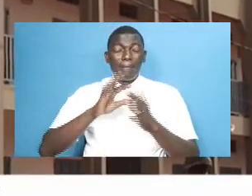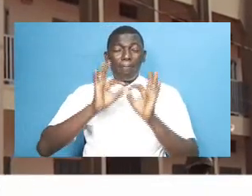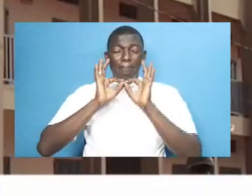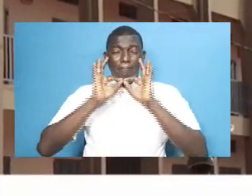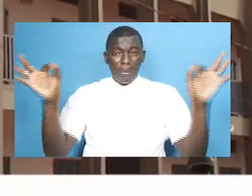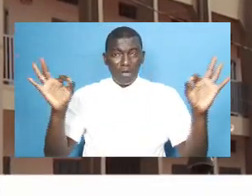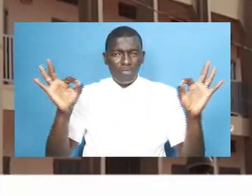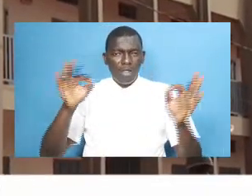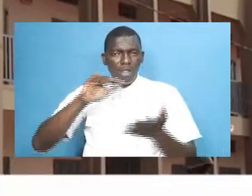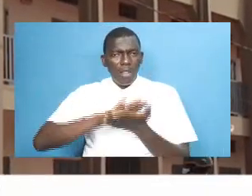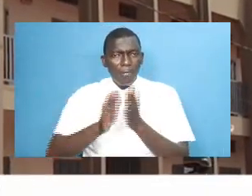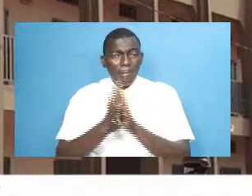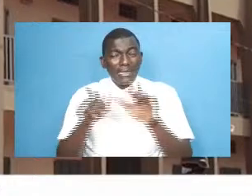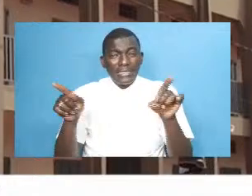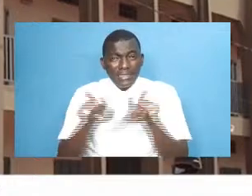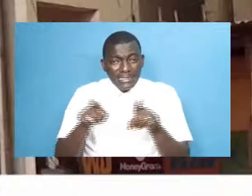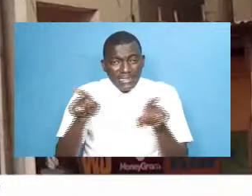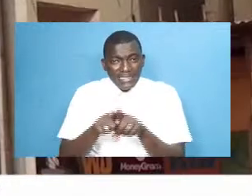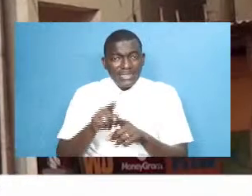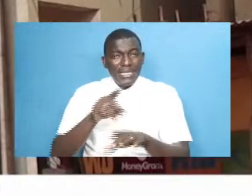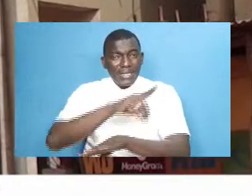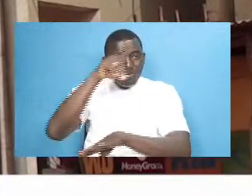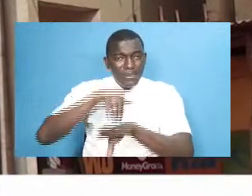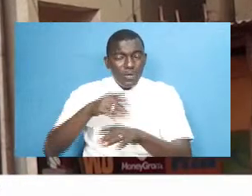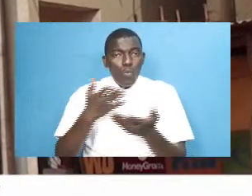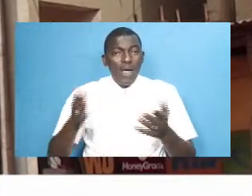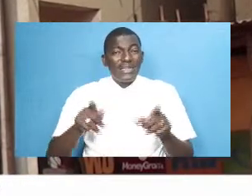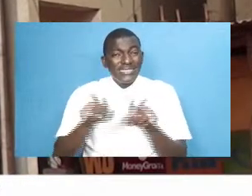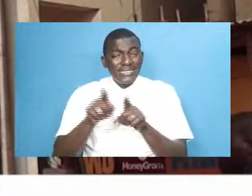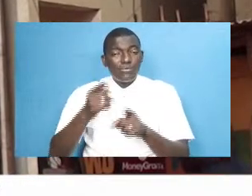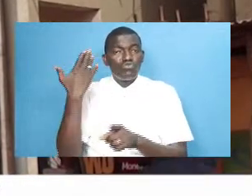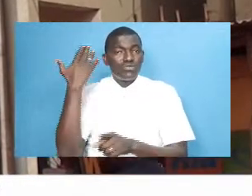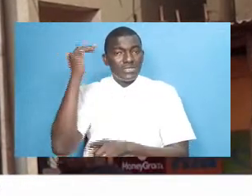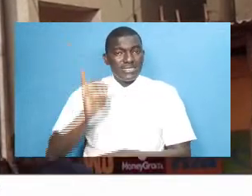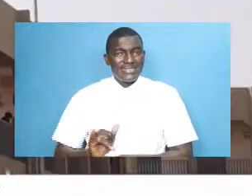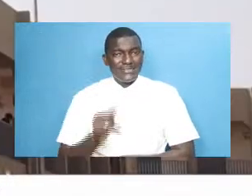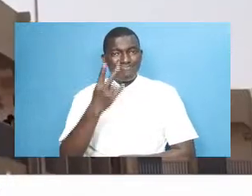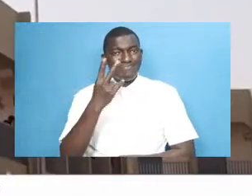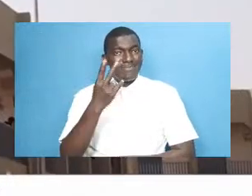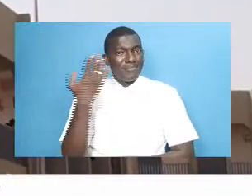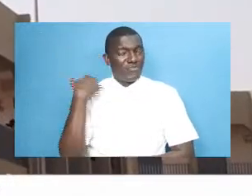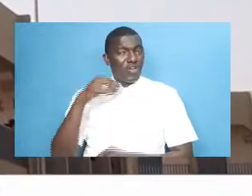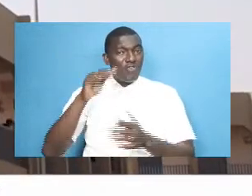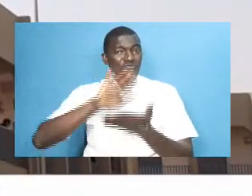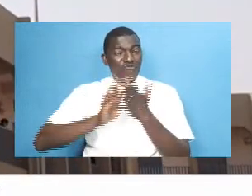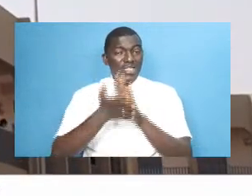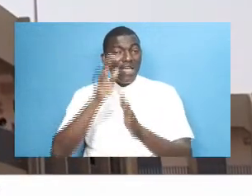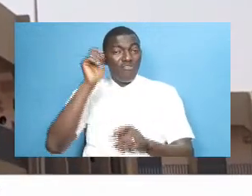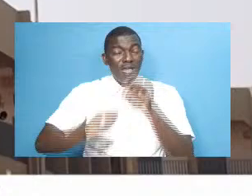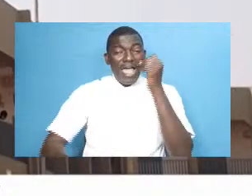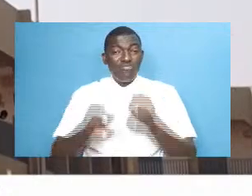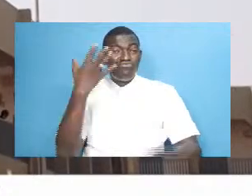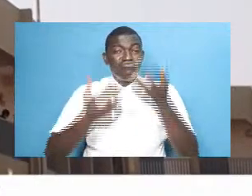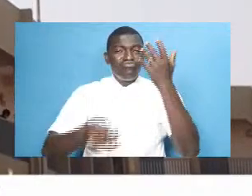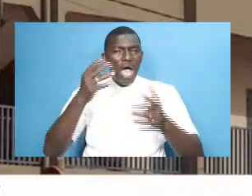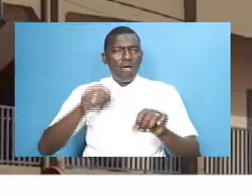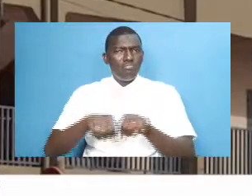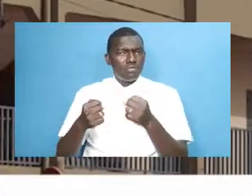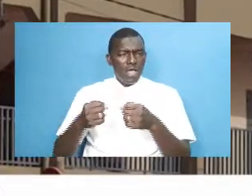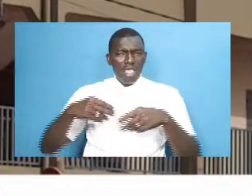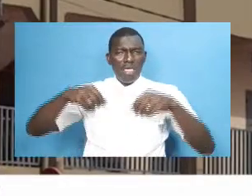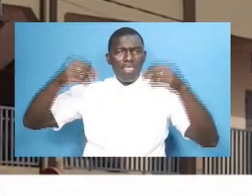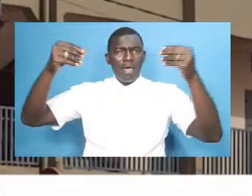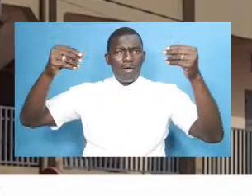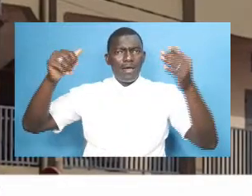the same place where exactly 2 years ago all hopes were lost. President Adama Barrow, in his inaugural speech, says